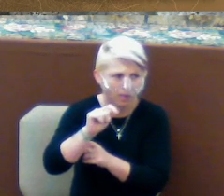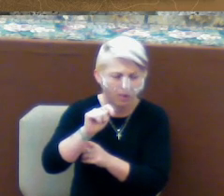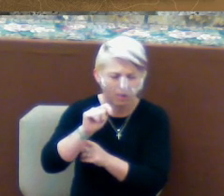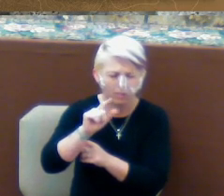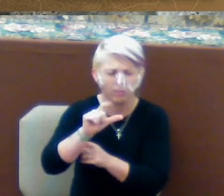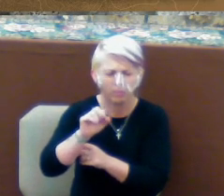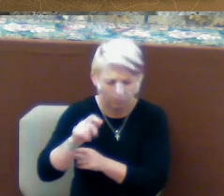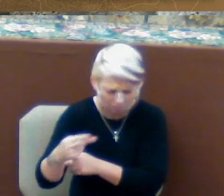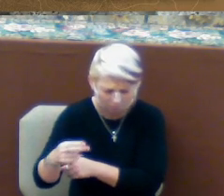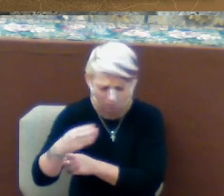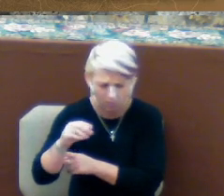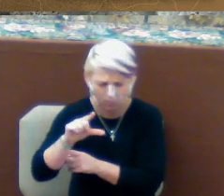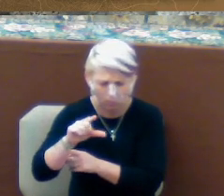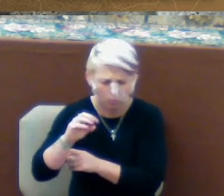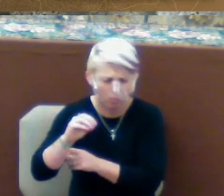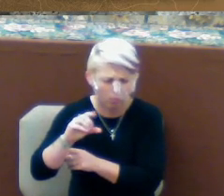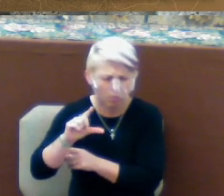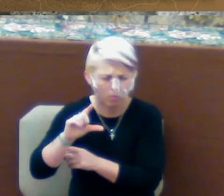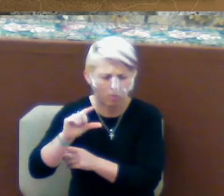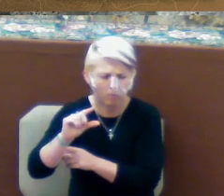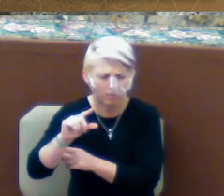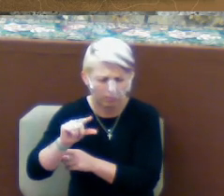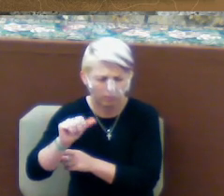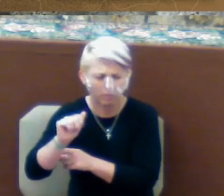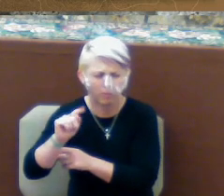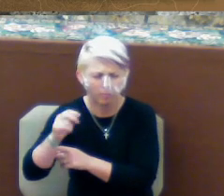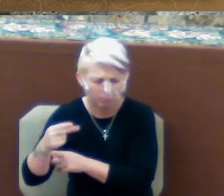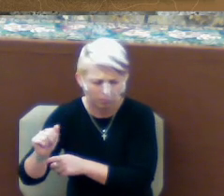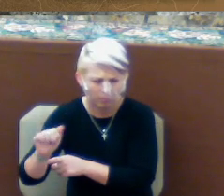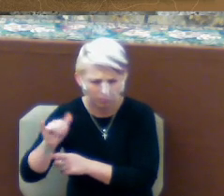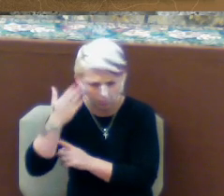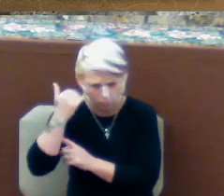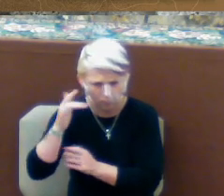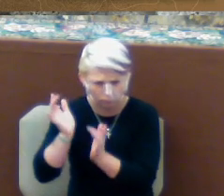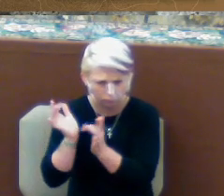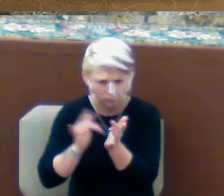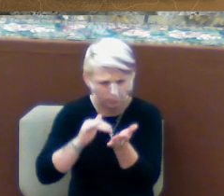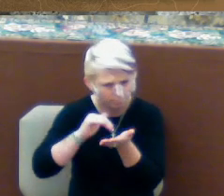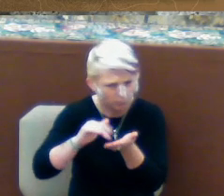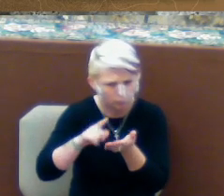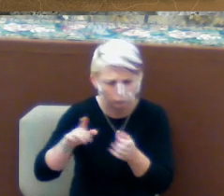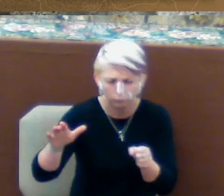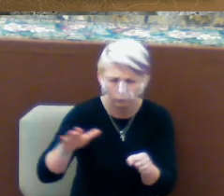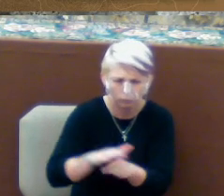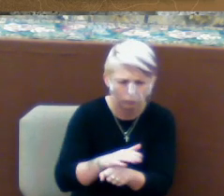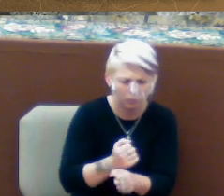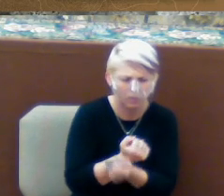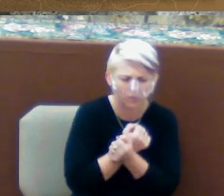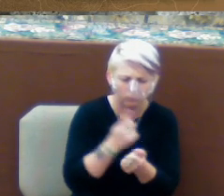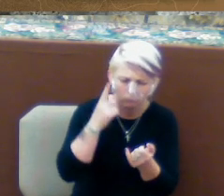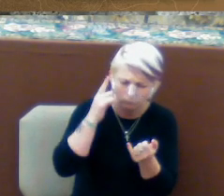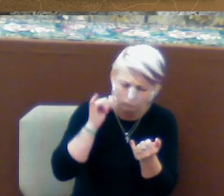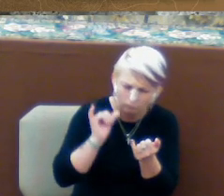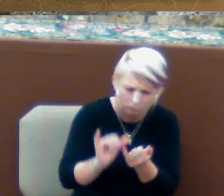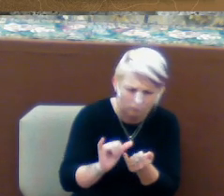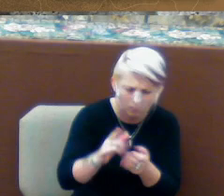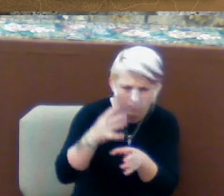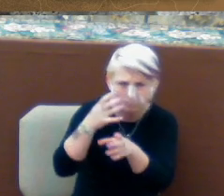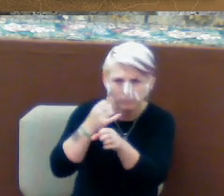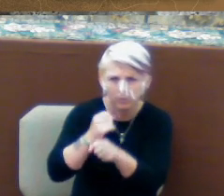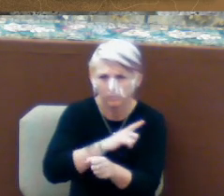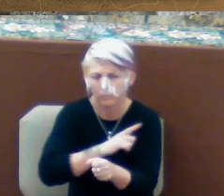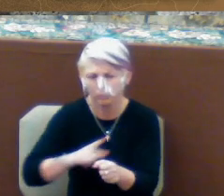you. That's why Jesus forgives you completely and loves you eternally. Faithful